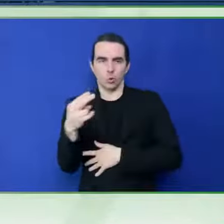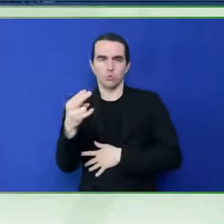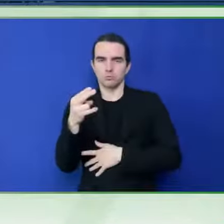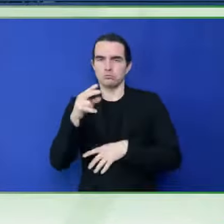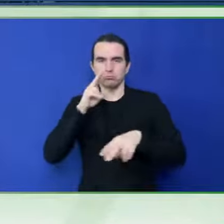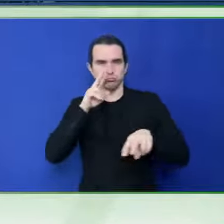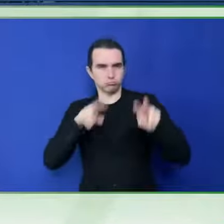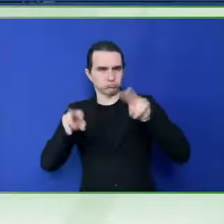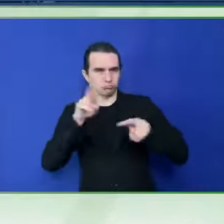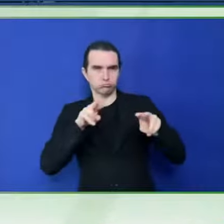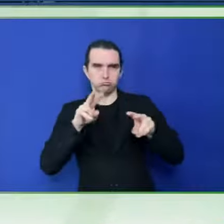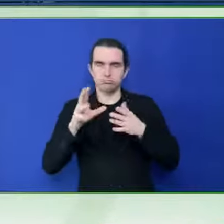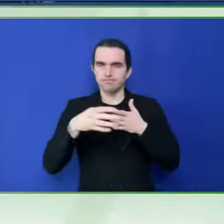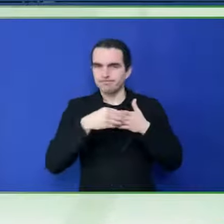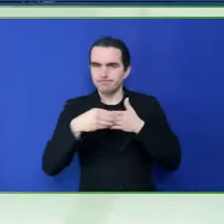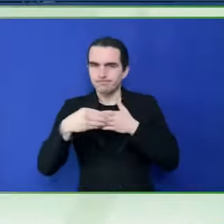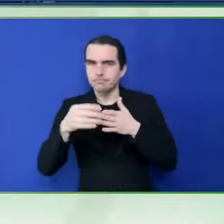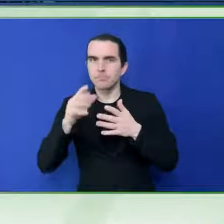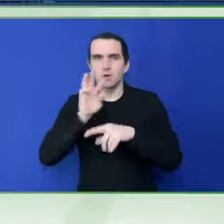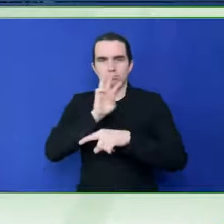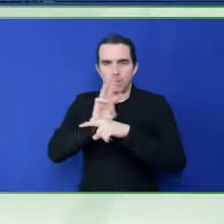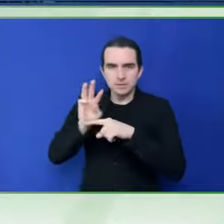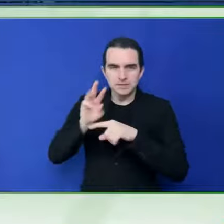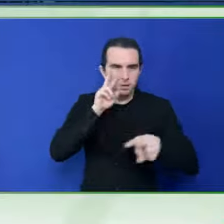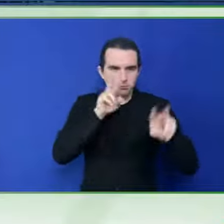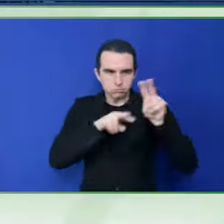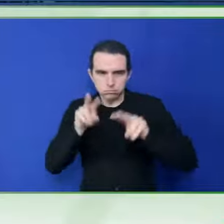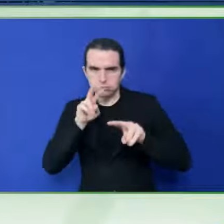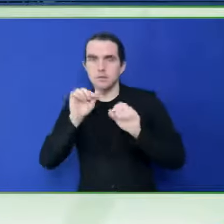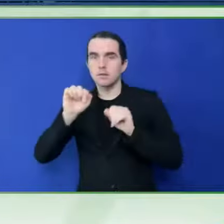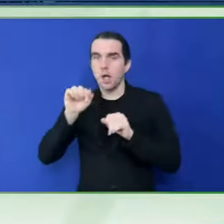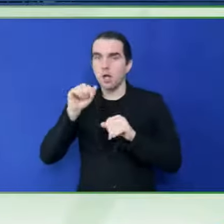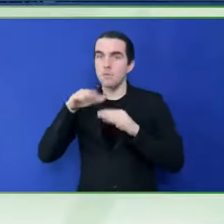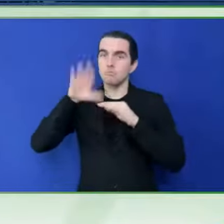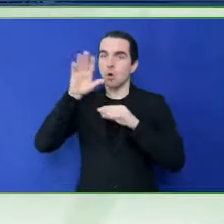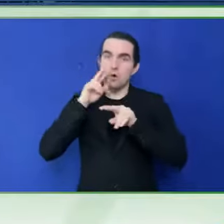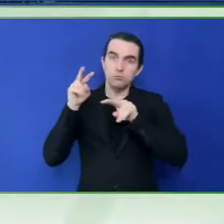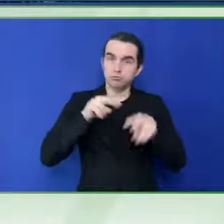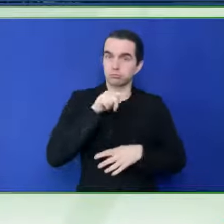compliance issue, something I'm sure everybody can understand.